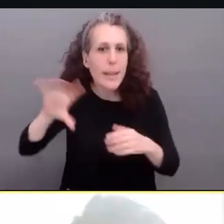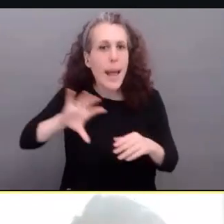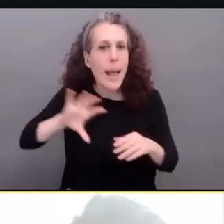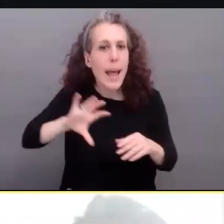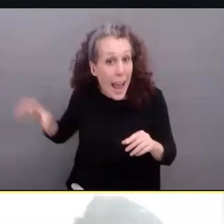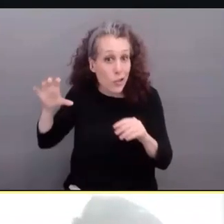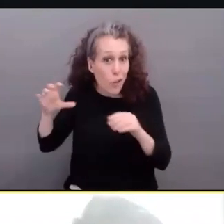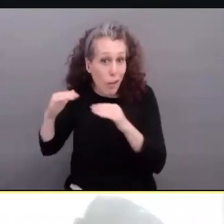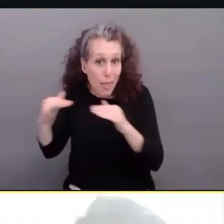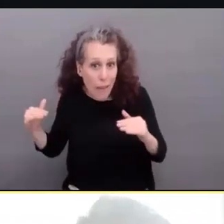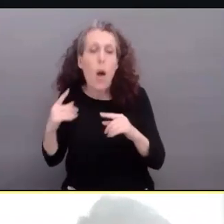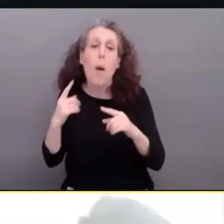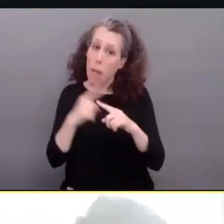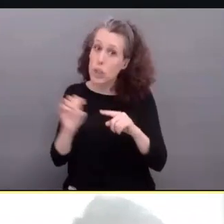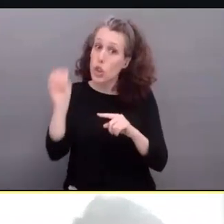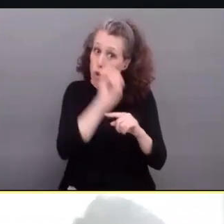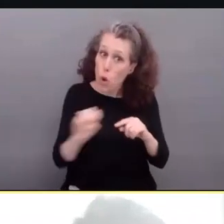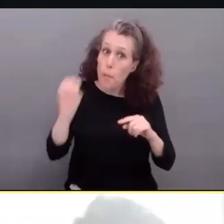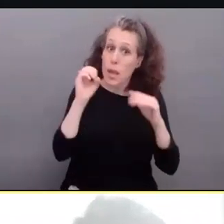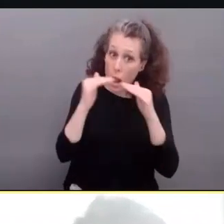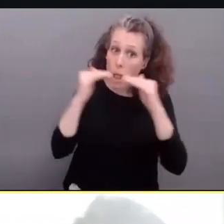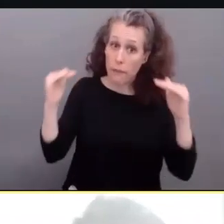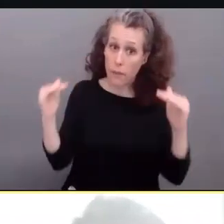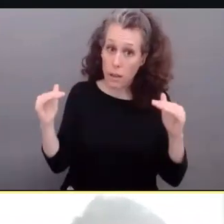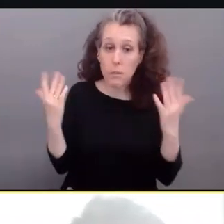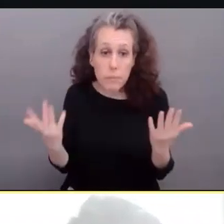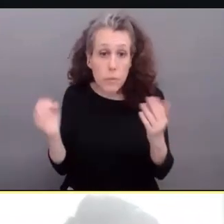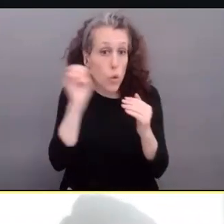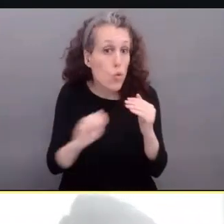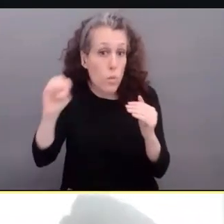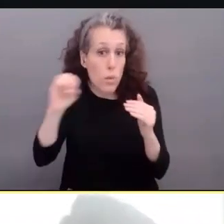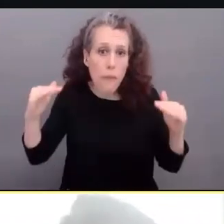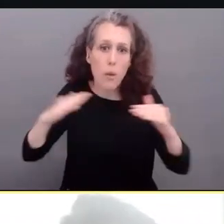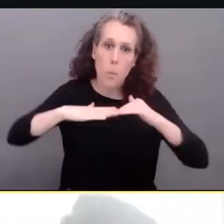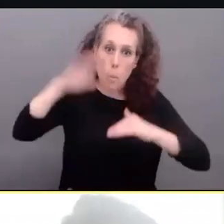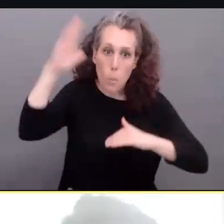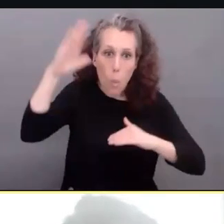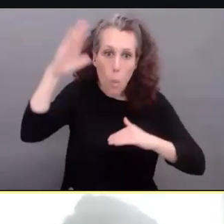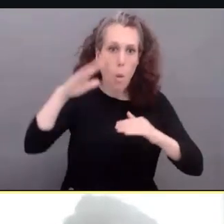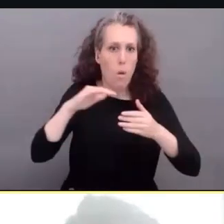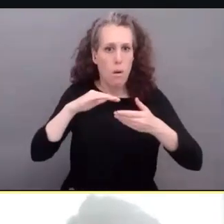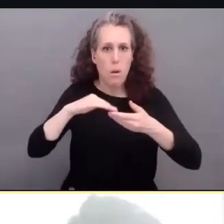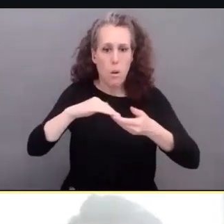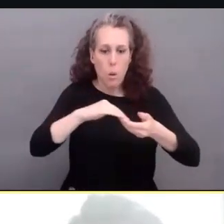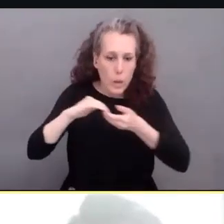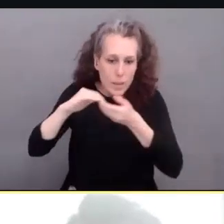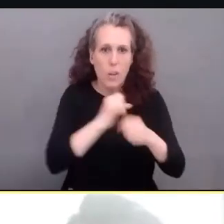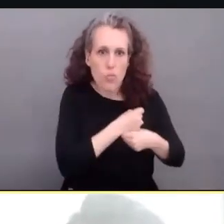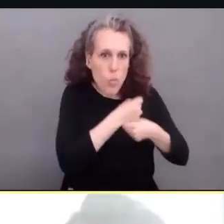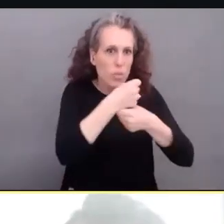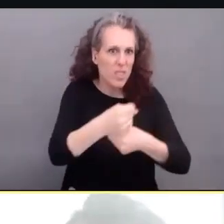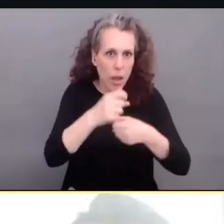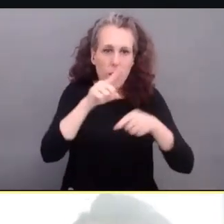on European level. At the European level, there are more organizations that represent certain types